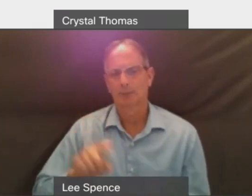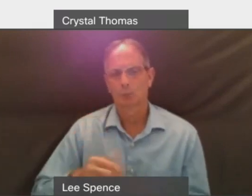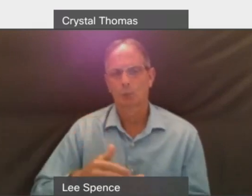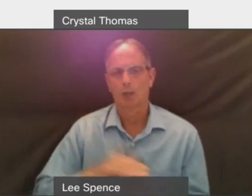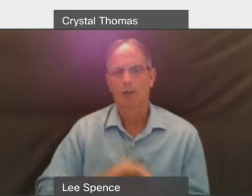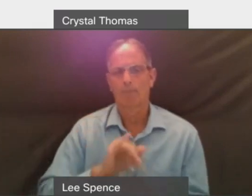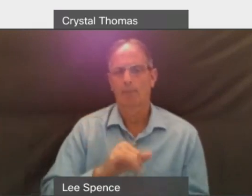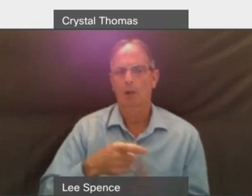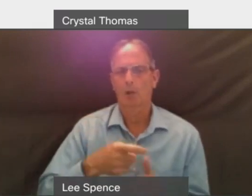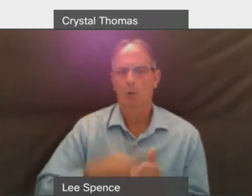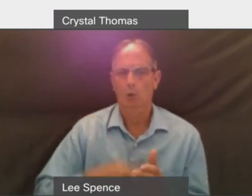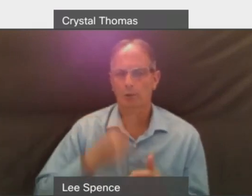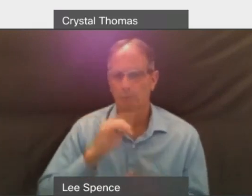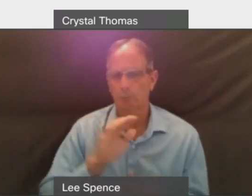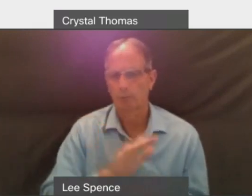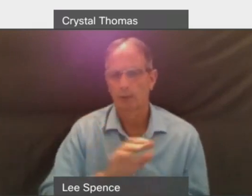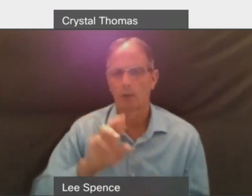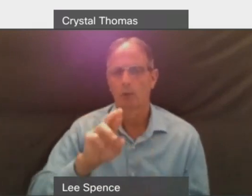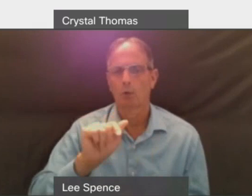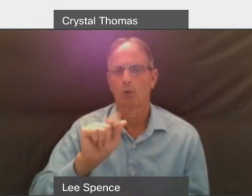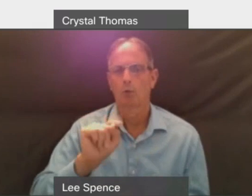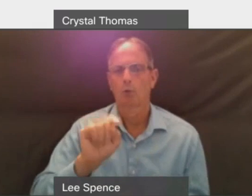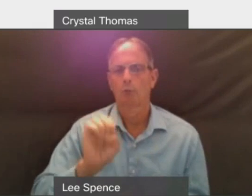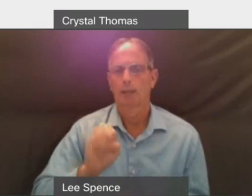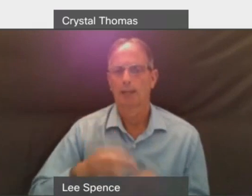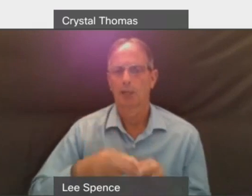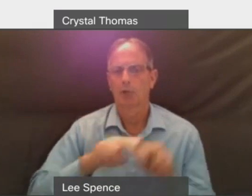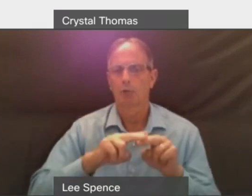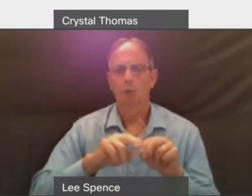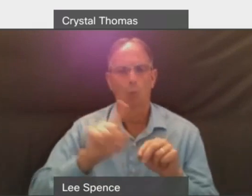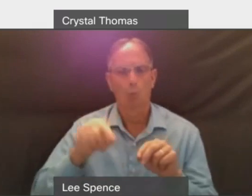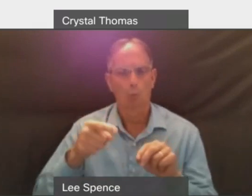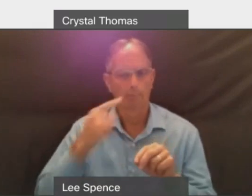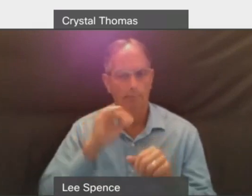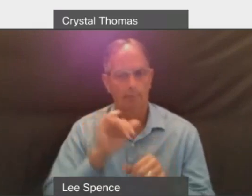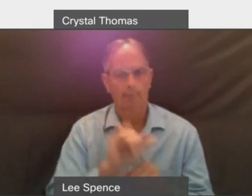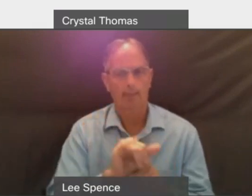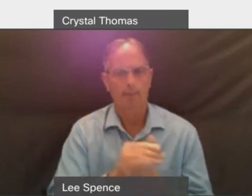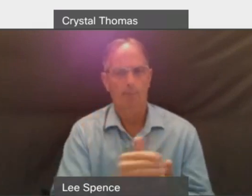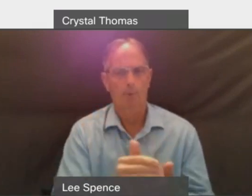cost of that rate increase, just for that piece.